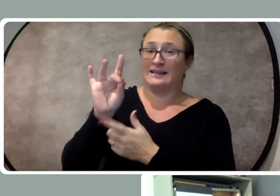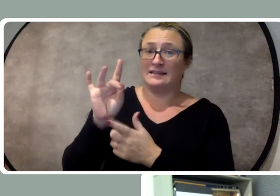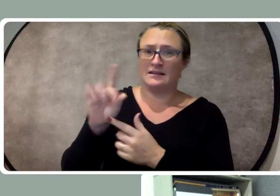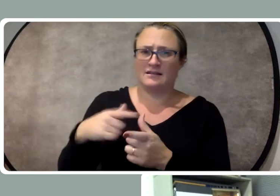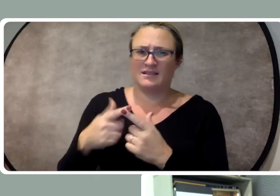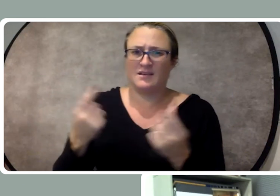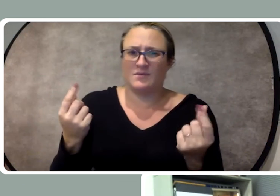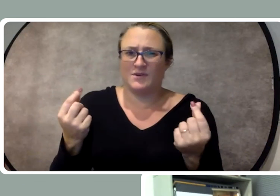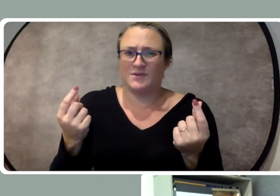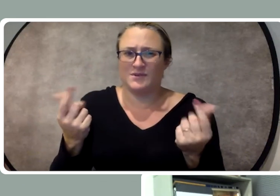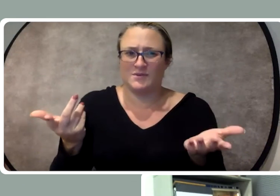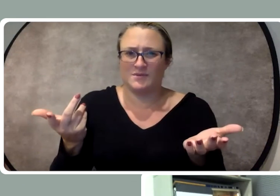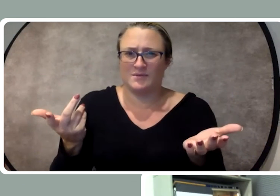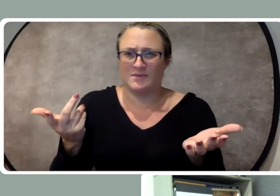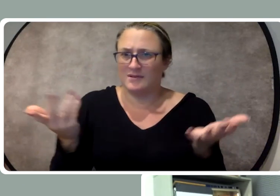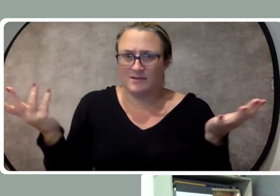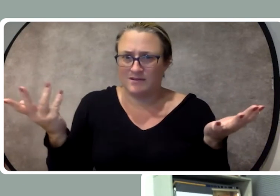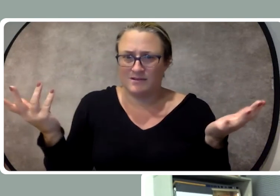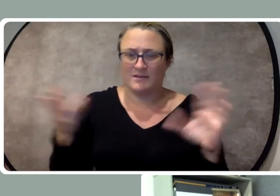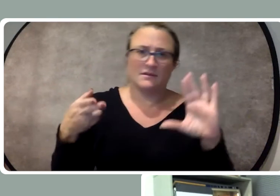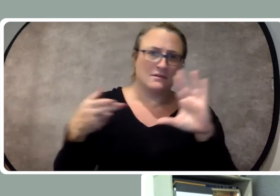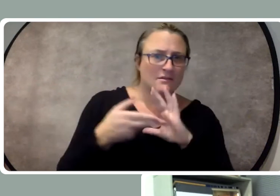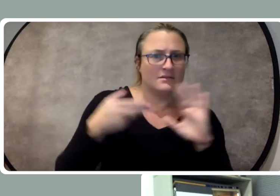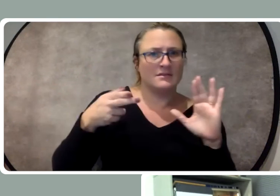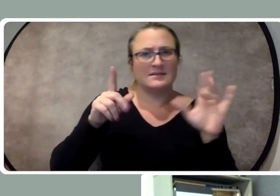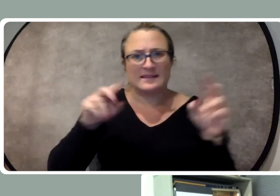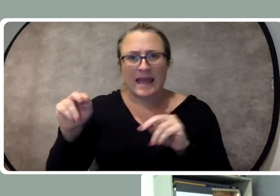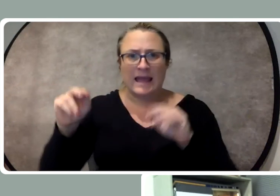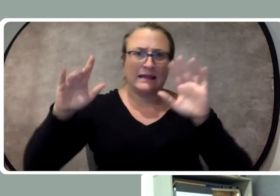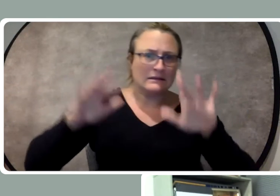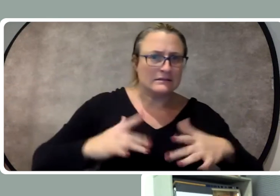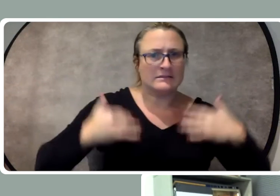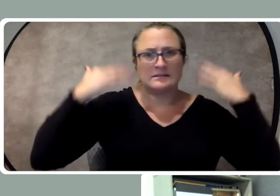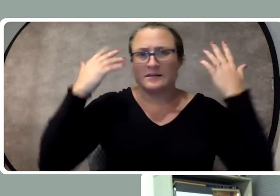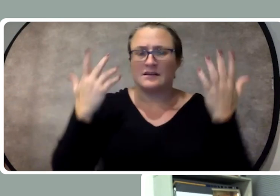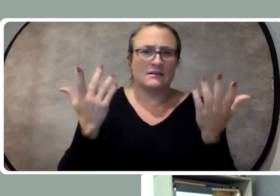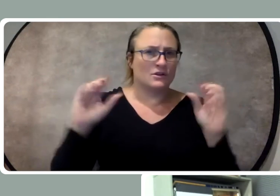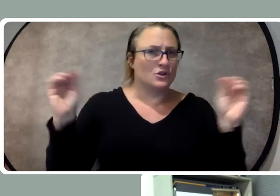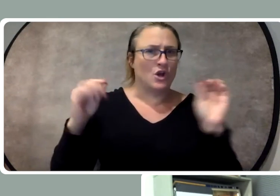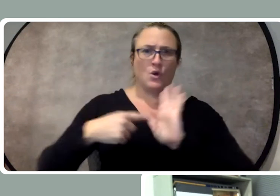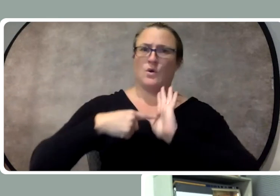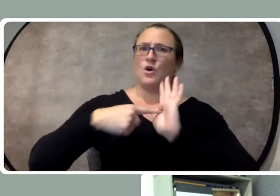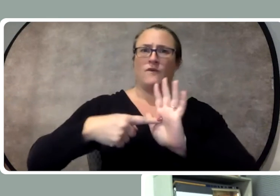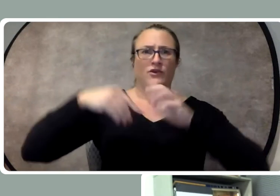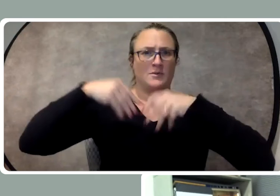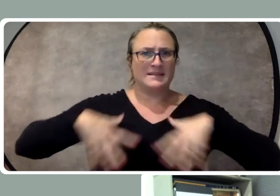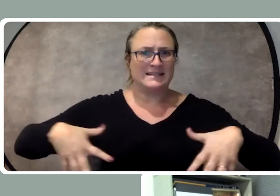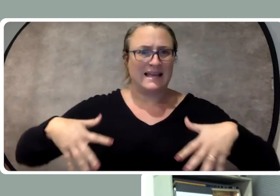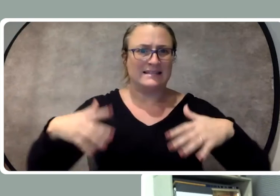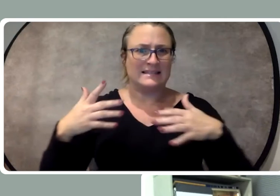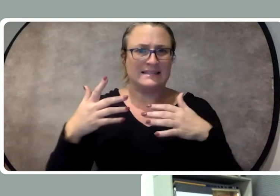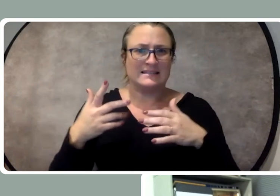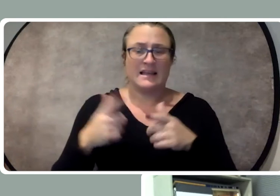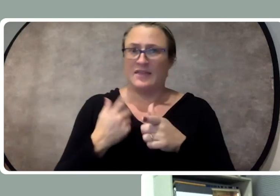it? Particularly if you now check scans and you don't find any evidence of overt metastases. That's very